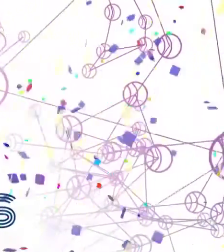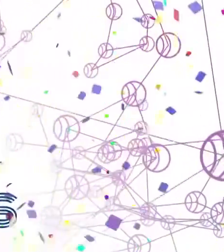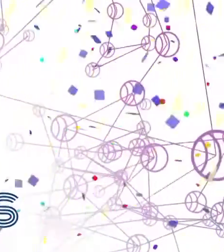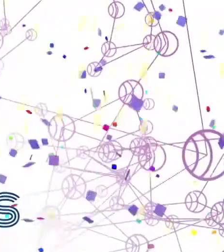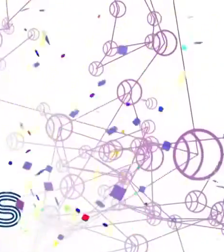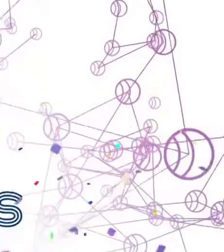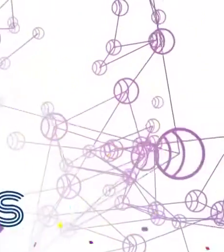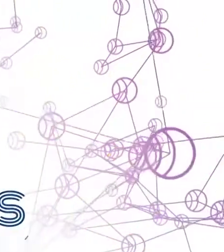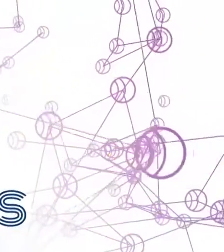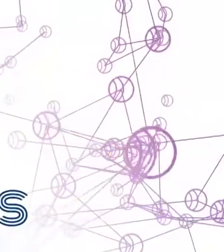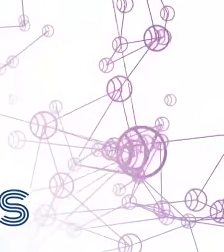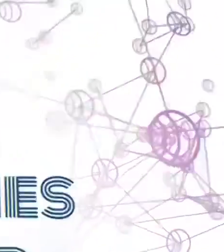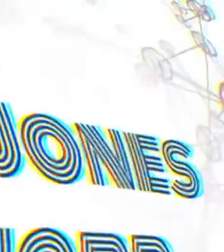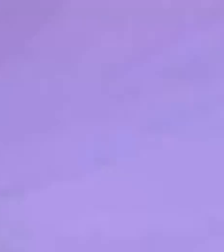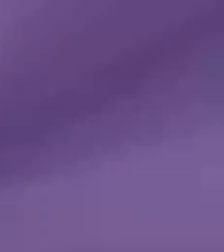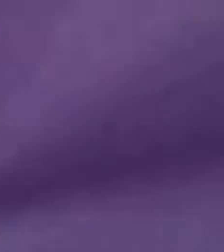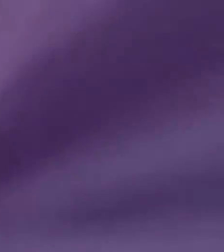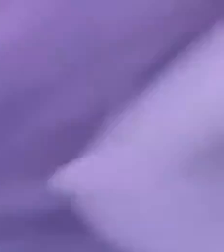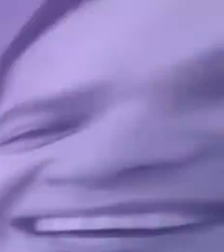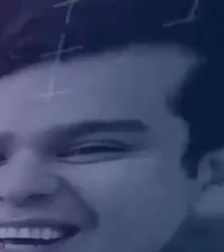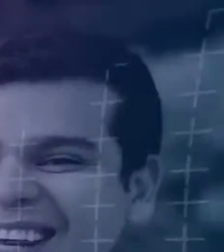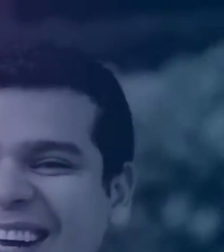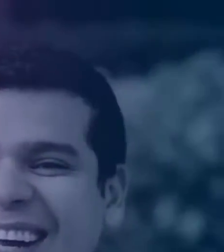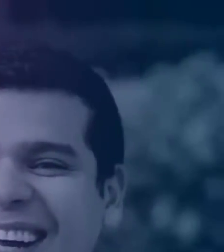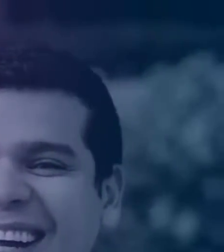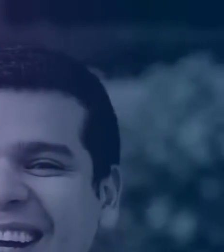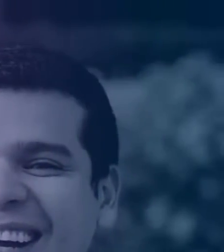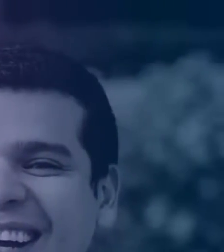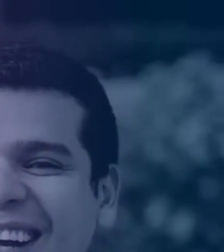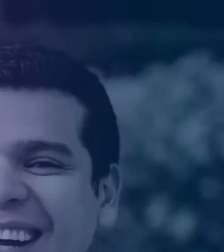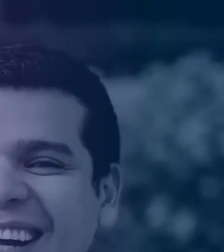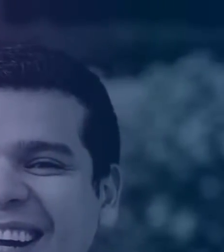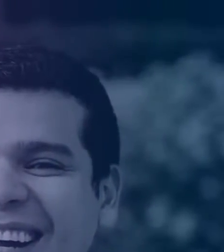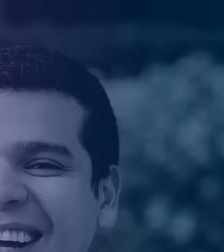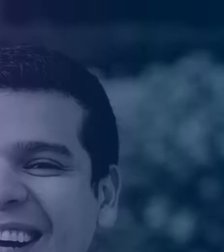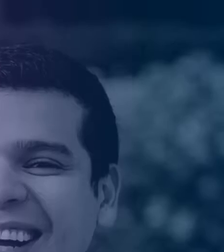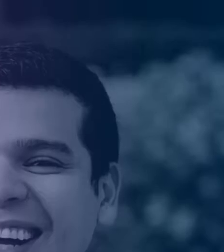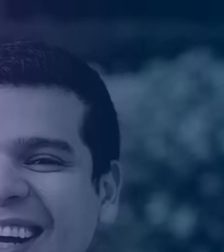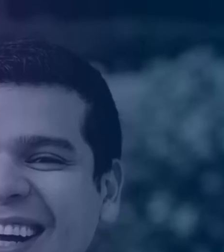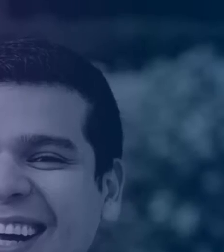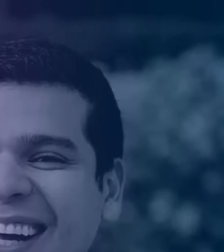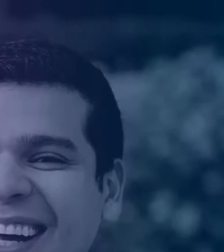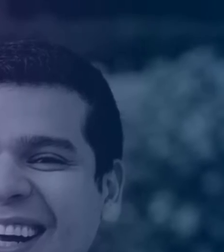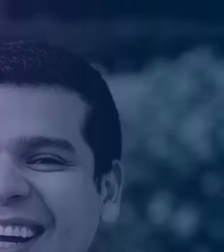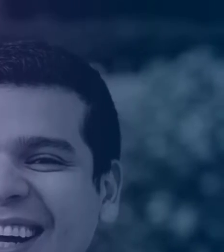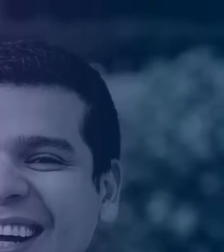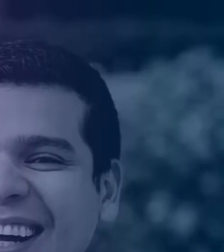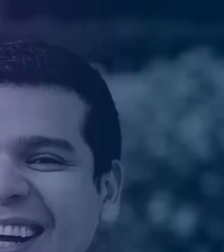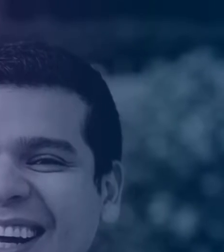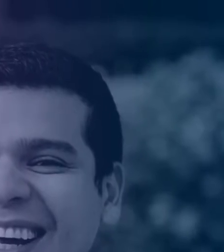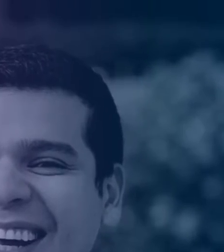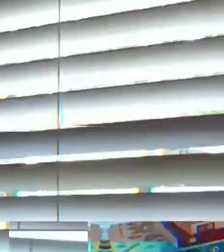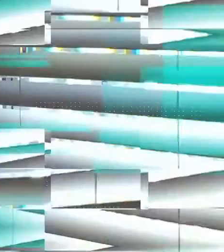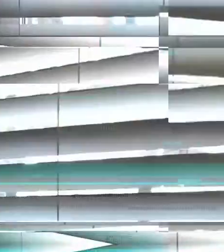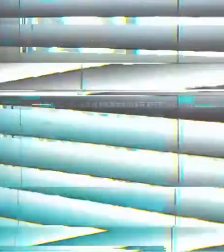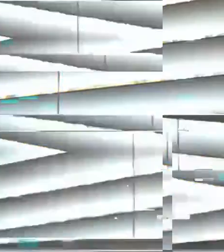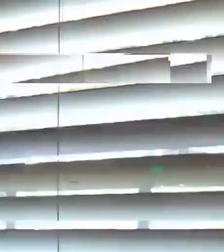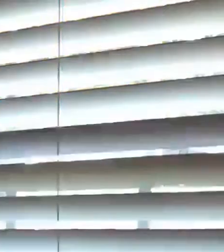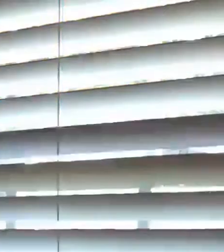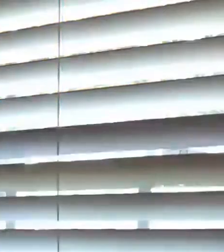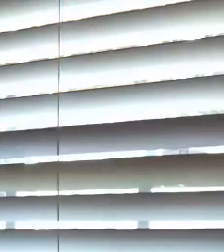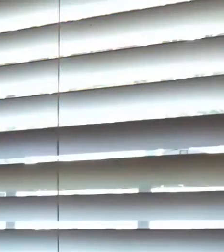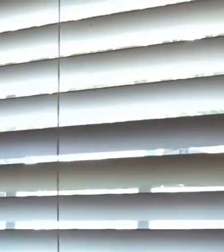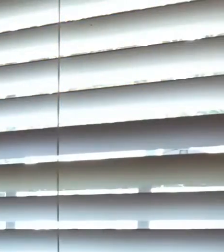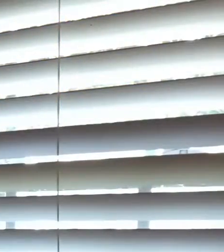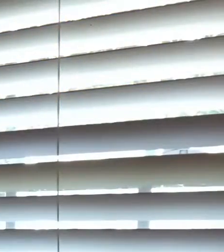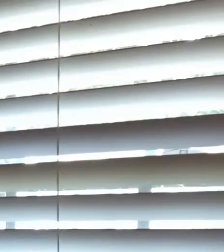Jones Impact Award. Please welcome Bruna, Sollod, and José Muñoz, who will share a case study